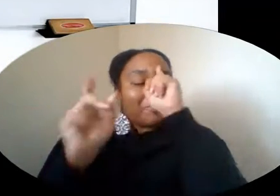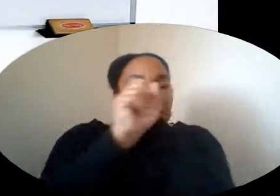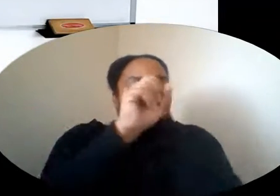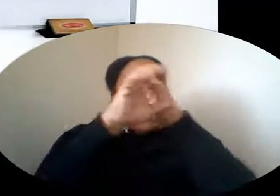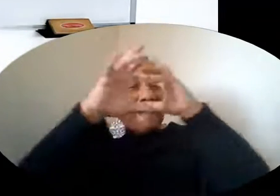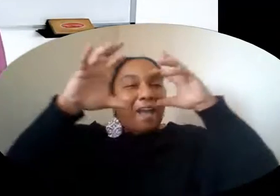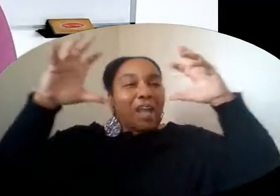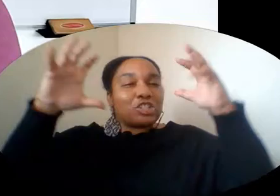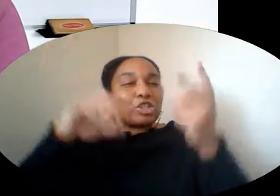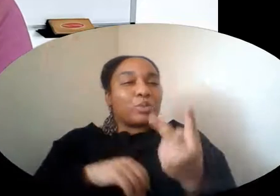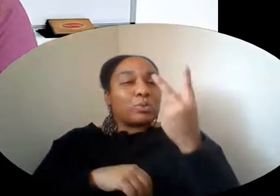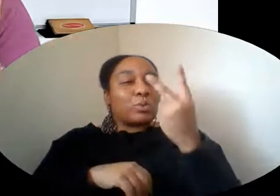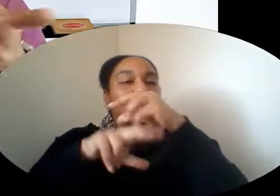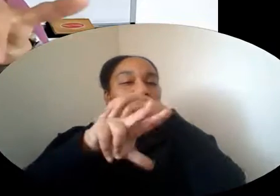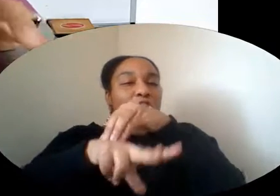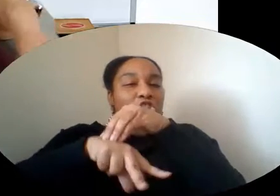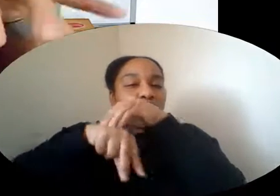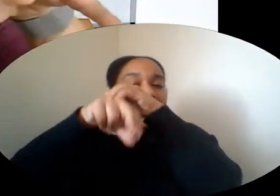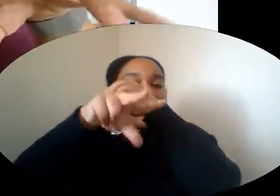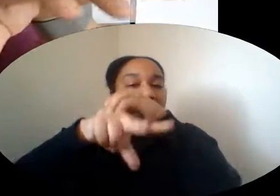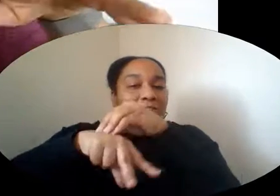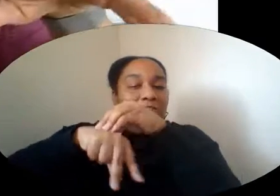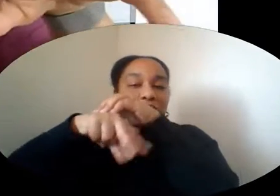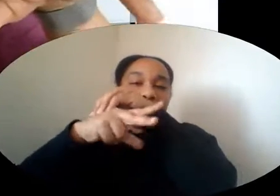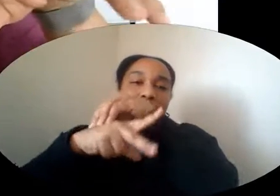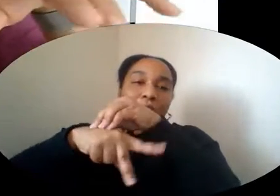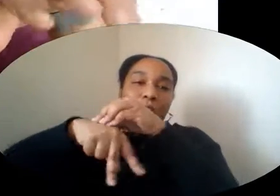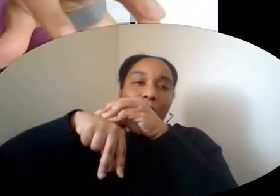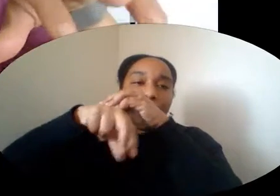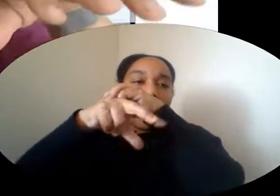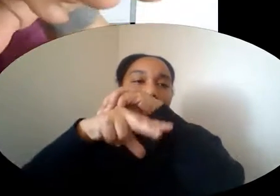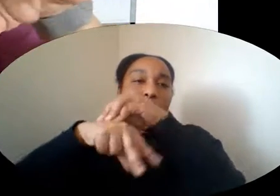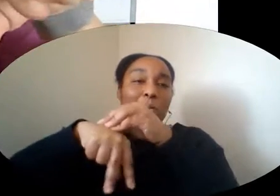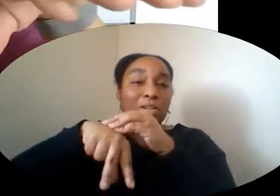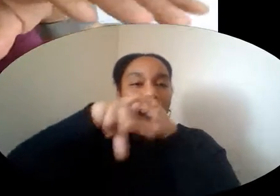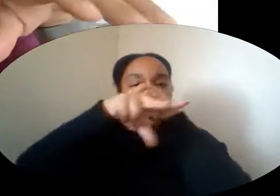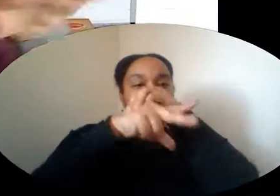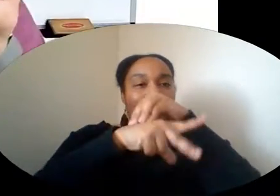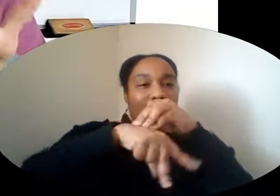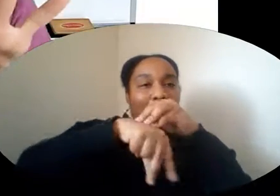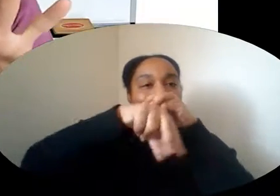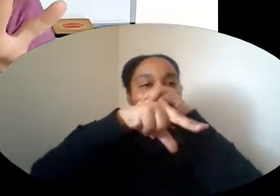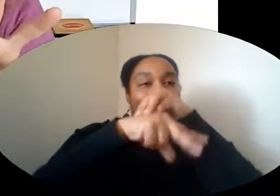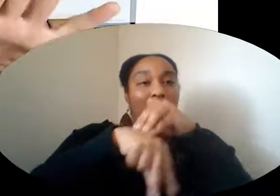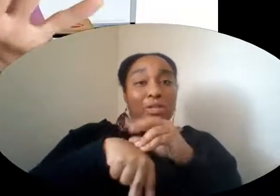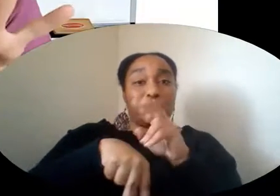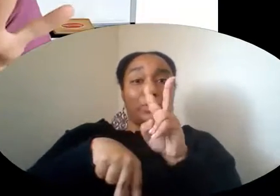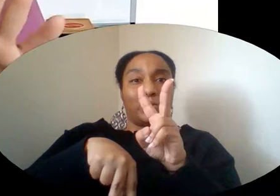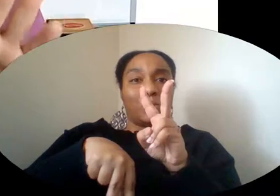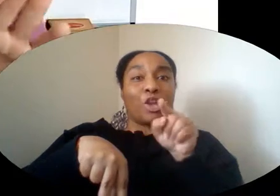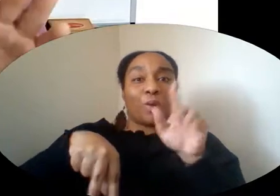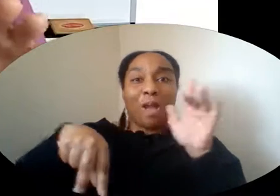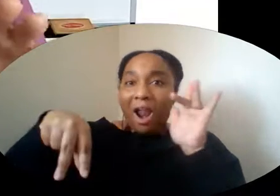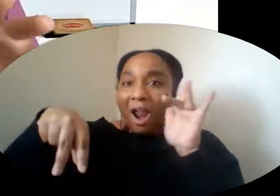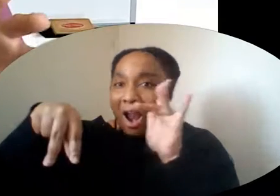those 2 jellyfish floating in the ocean. Can you see them? Kind of stay away from them. You don't want to get